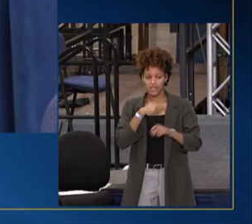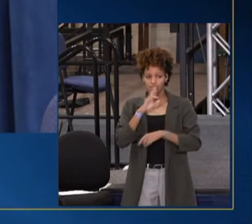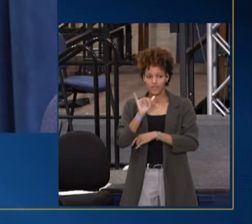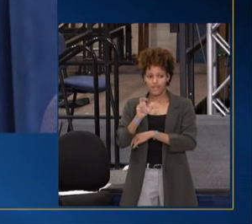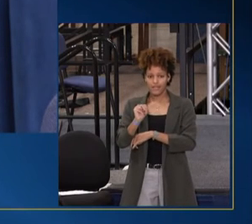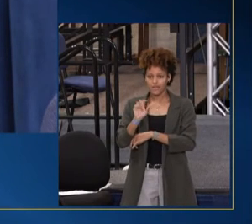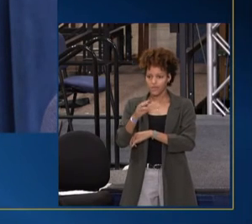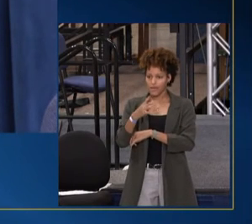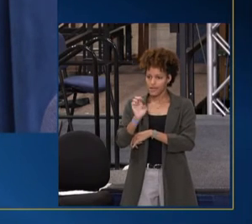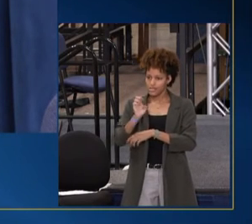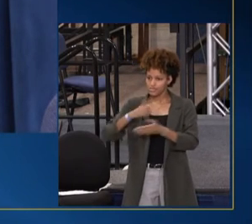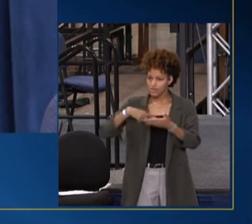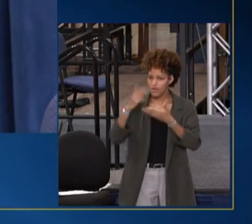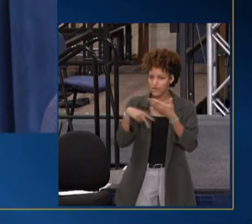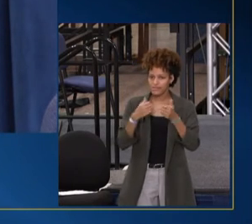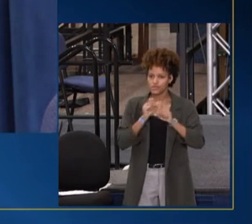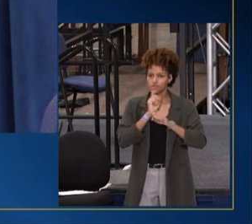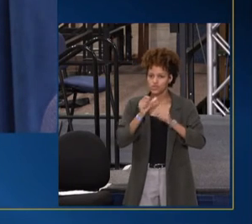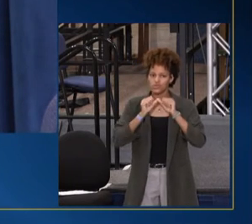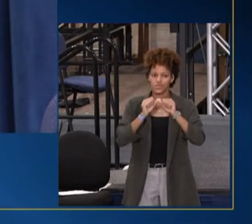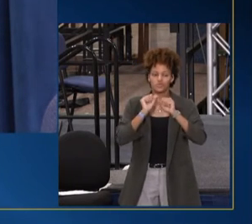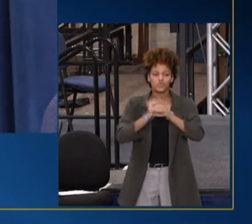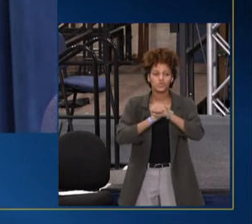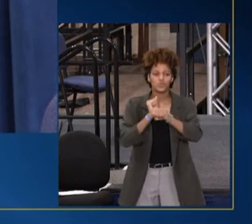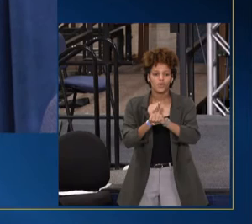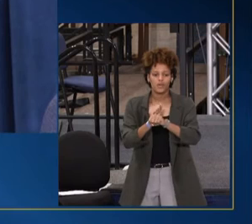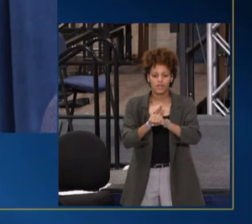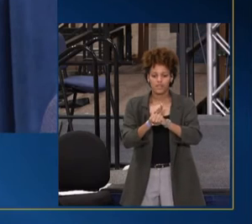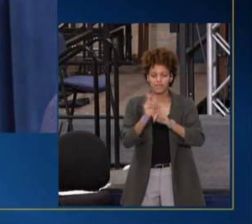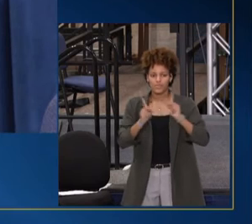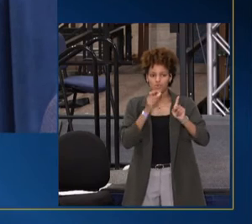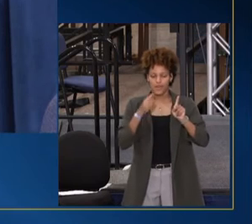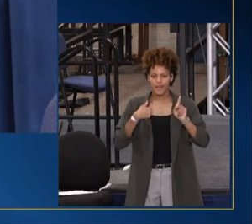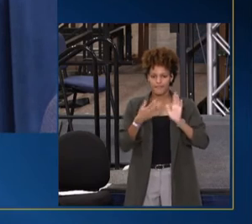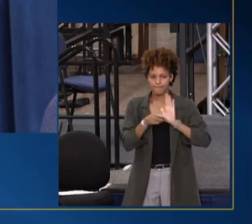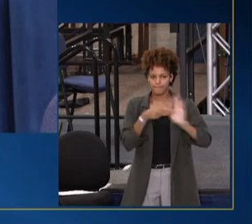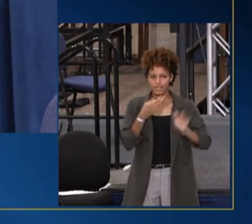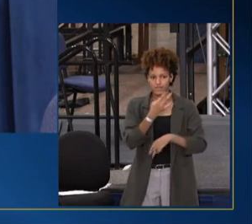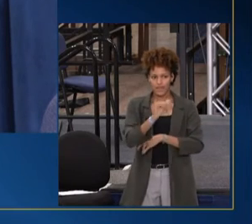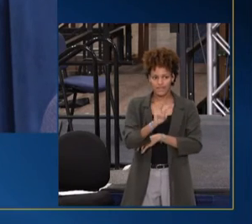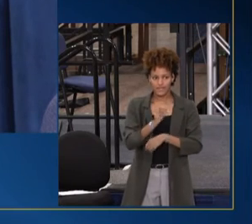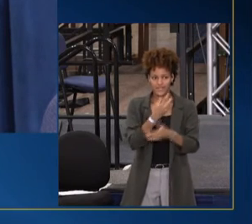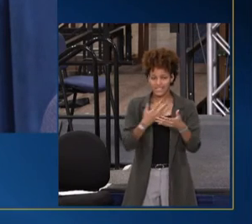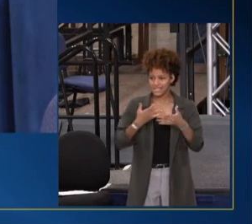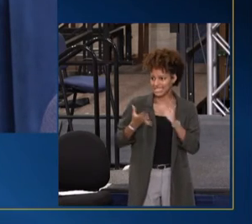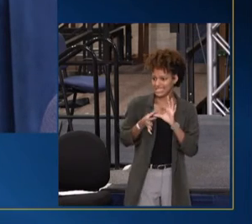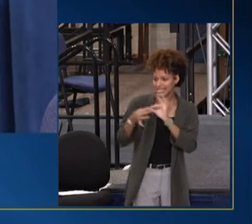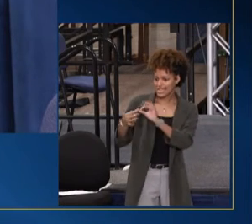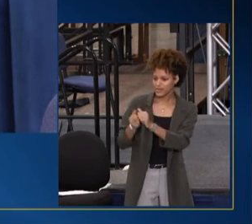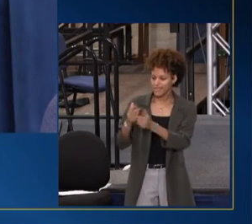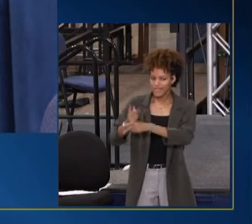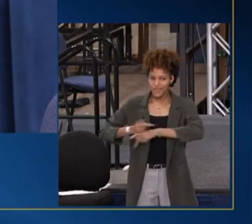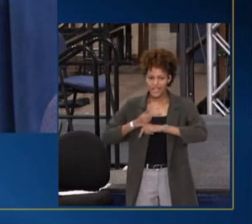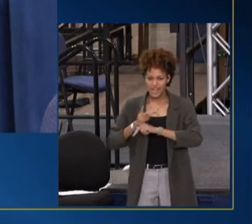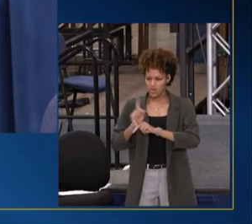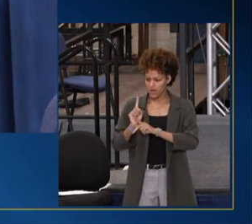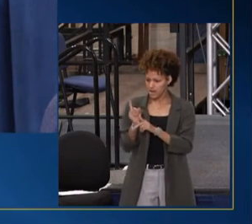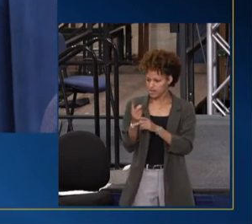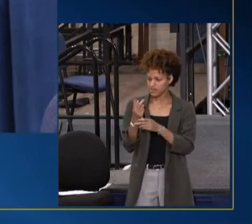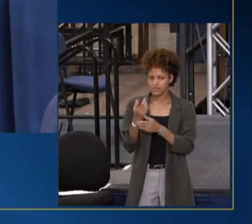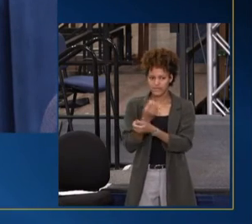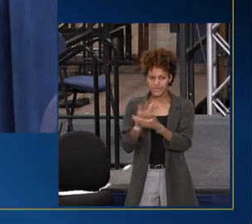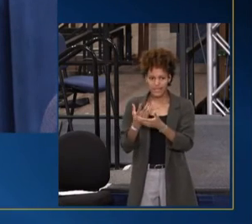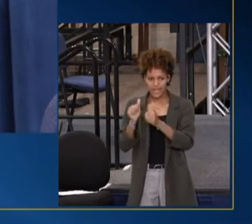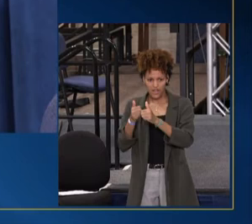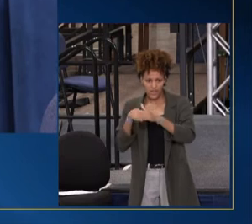continues the work to ensure that people with HIV are connected to care, that where those gaps in care are really with individuals